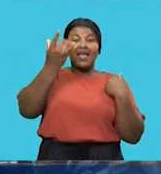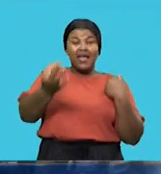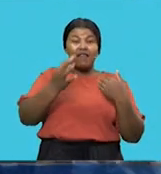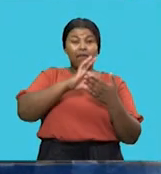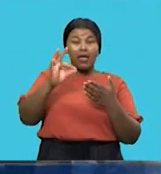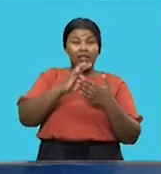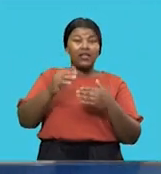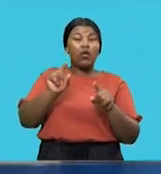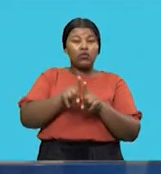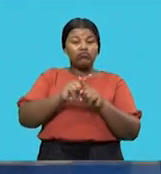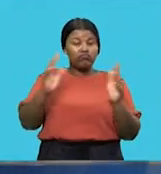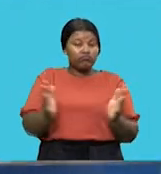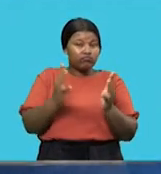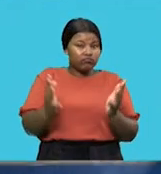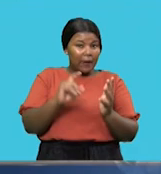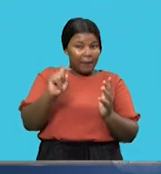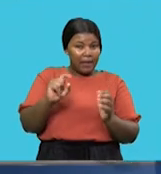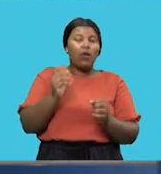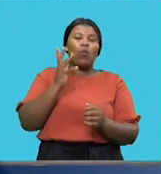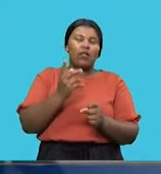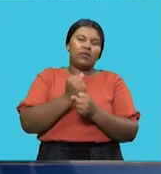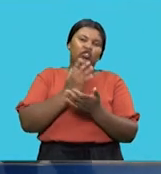ngaso sonke isikhathi.